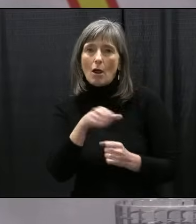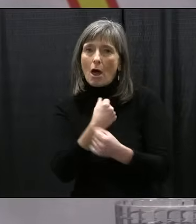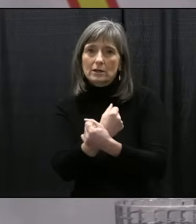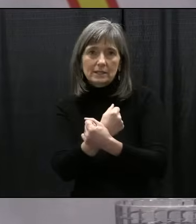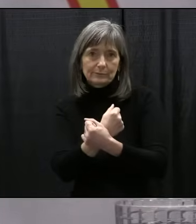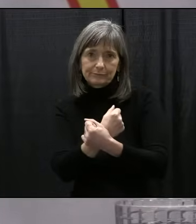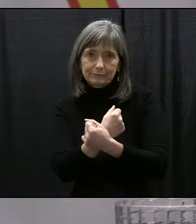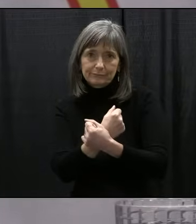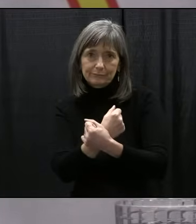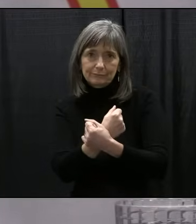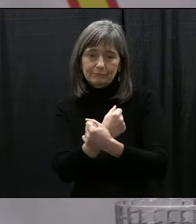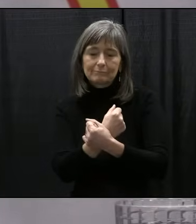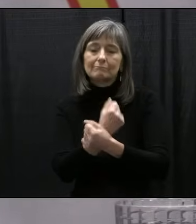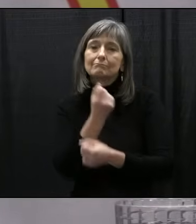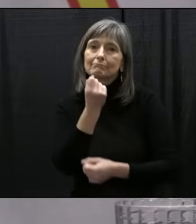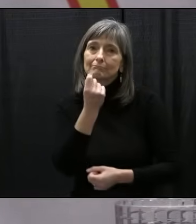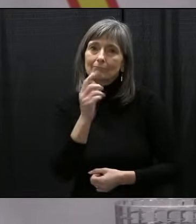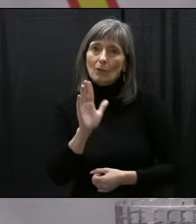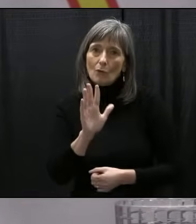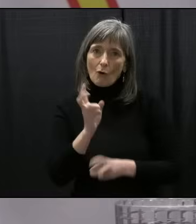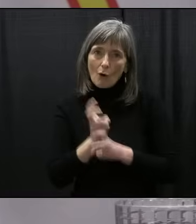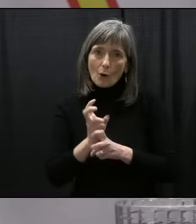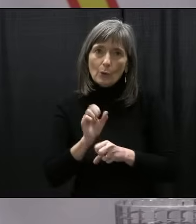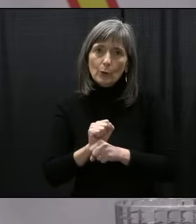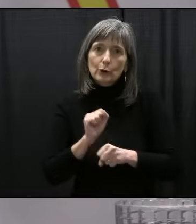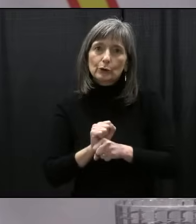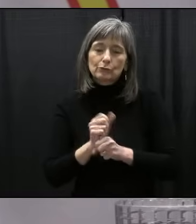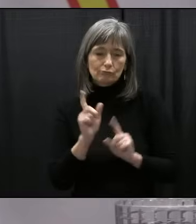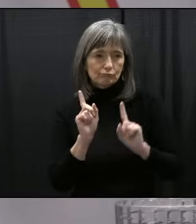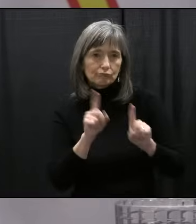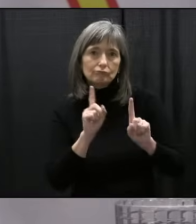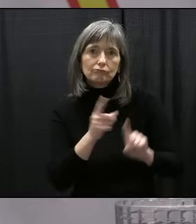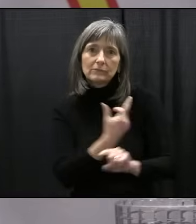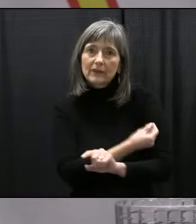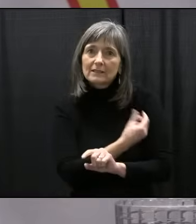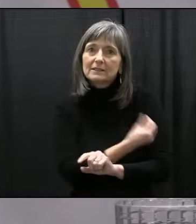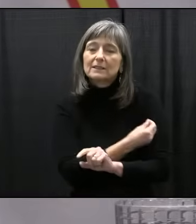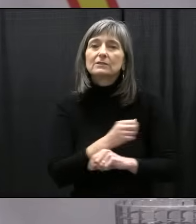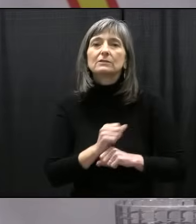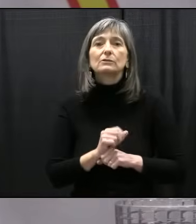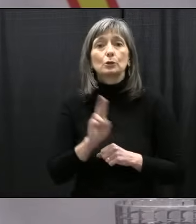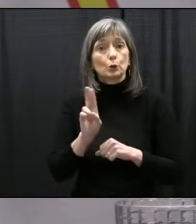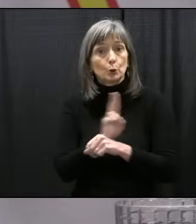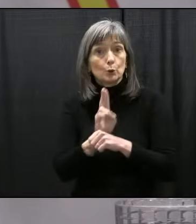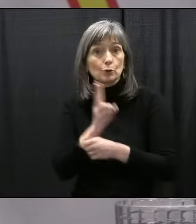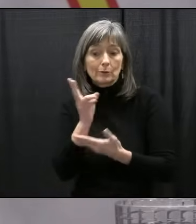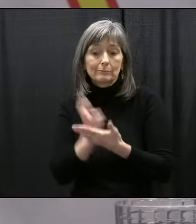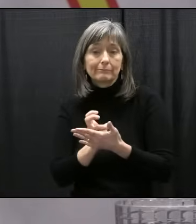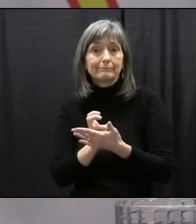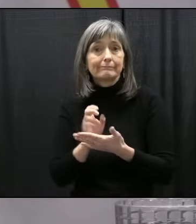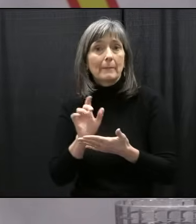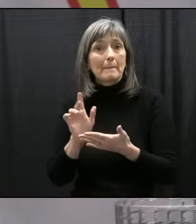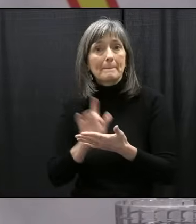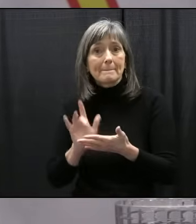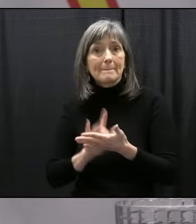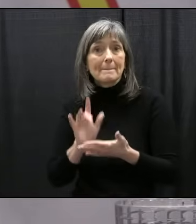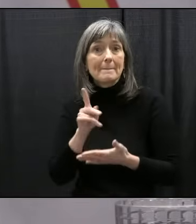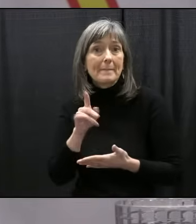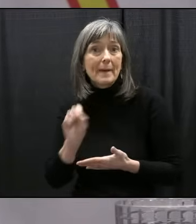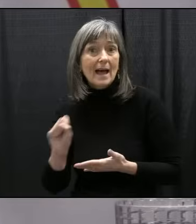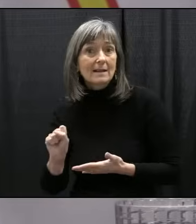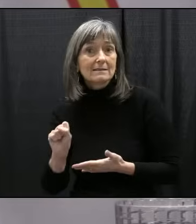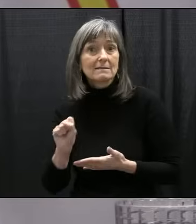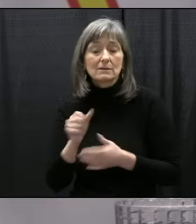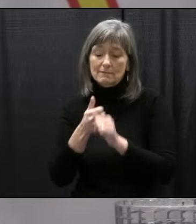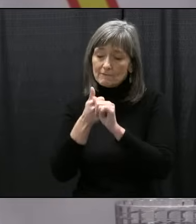We appreciate how hard everyone has worked to get vaccinated, to use the NL Vax Pass, and your continued vigilance with